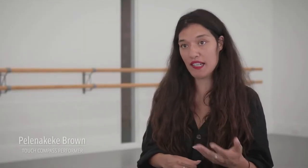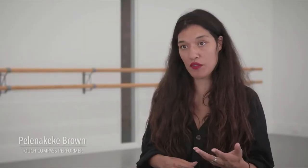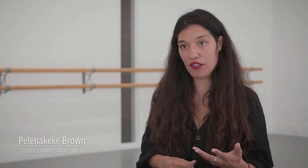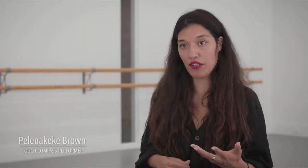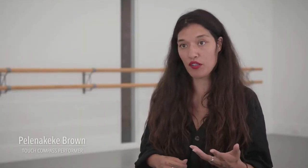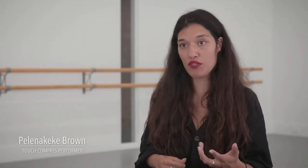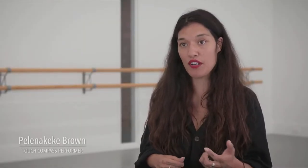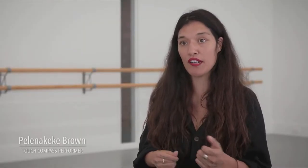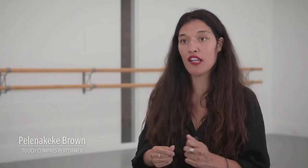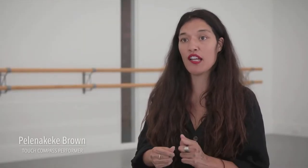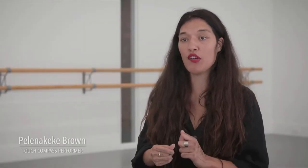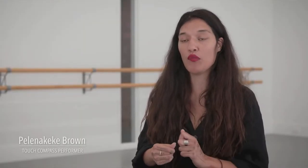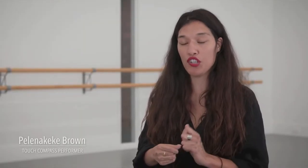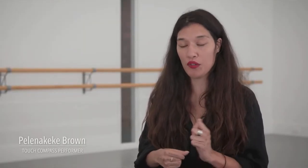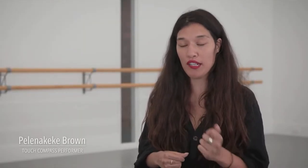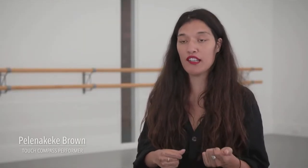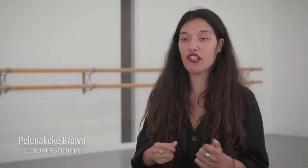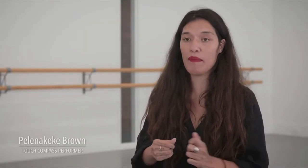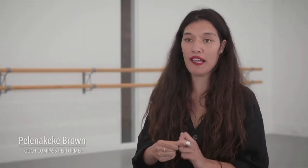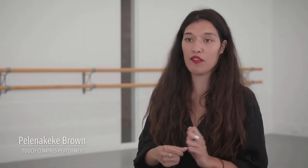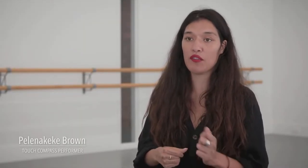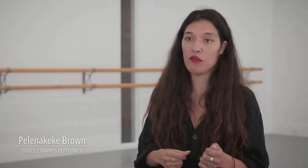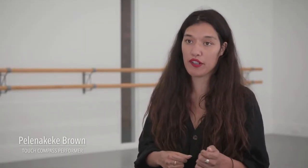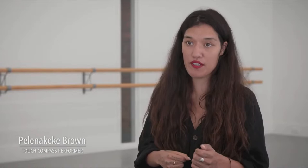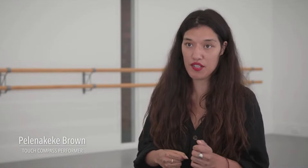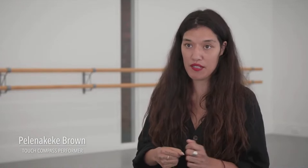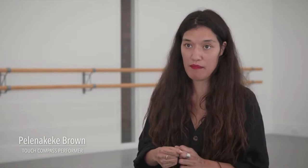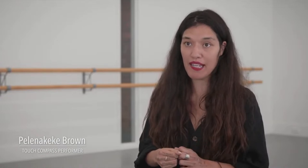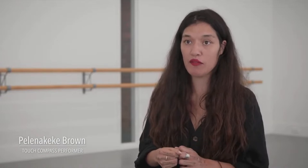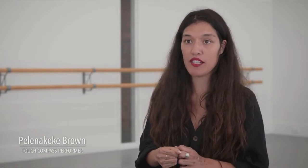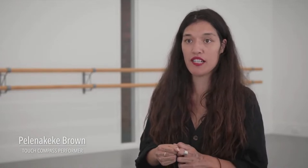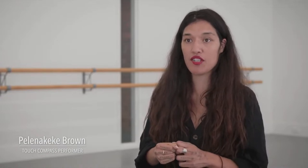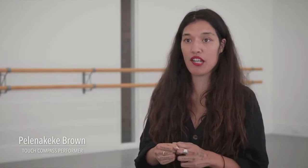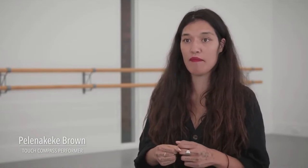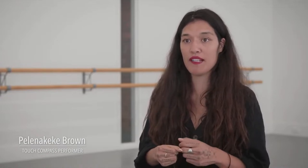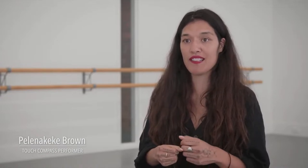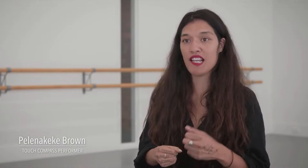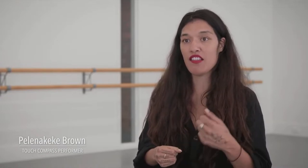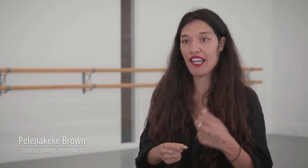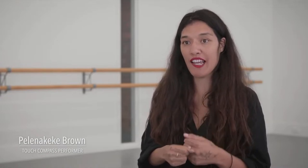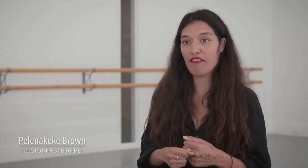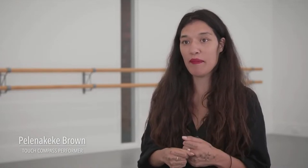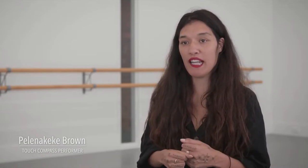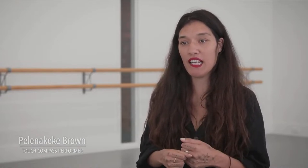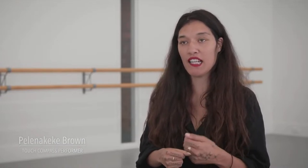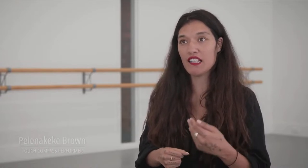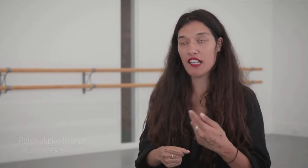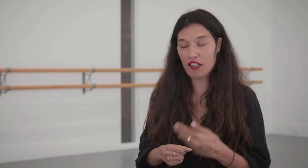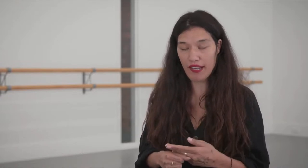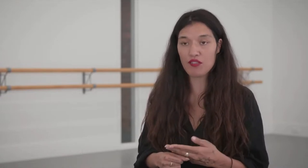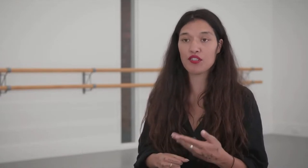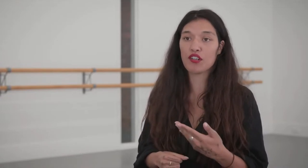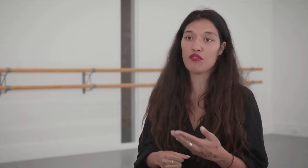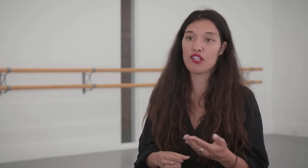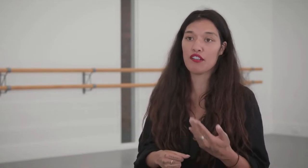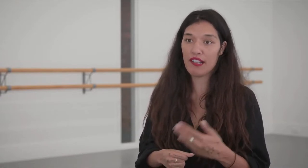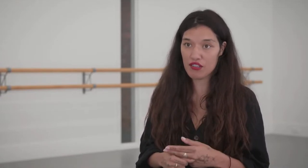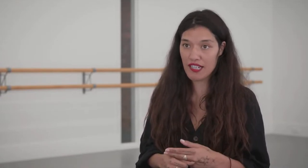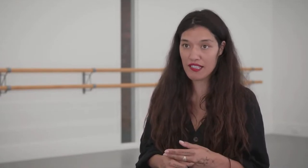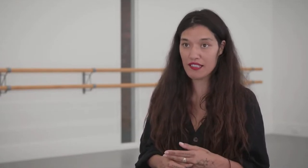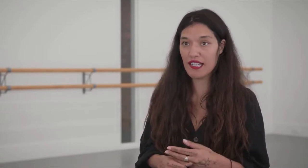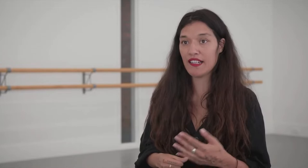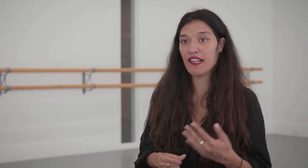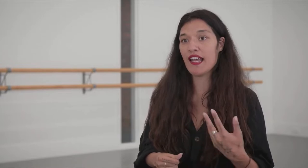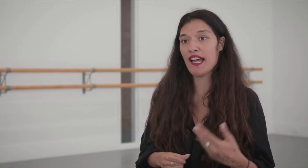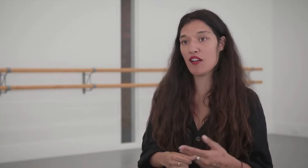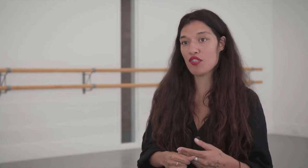and connect with her culture and you know when I look back at all the works that she's made with touch campus they have been around her culture